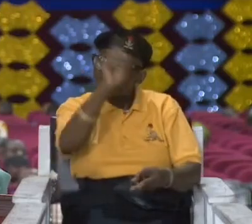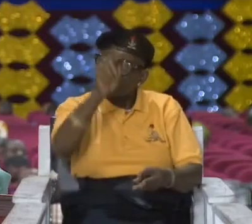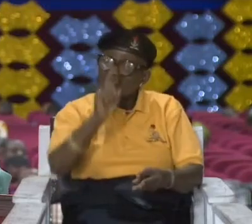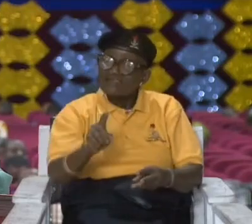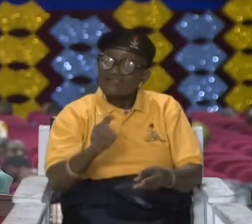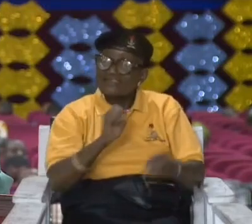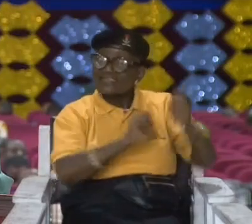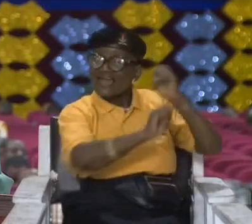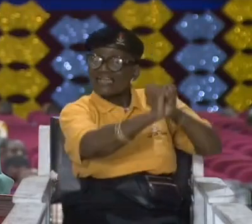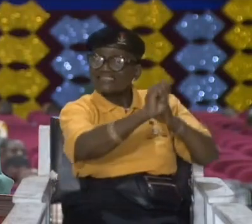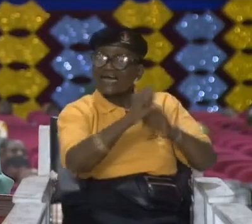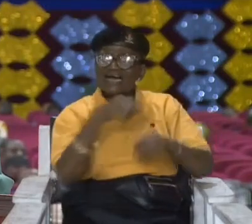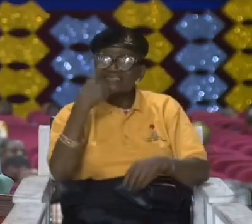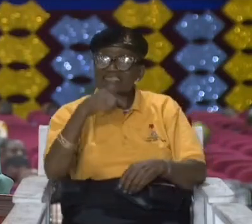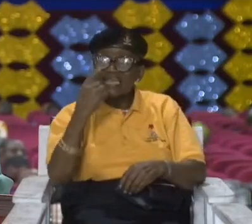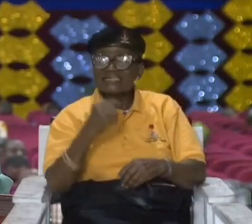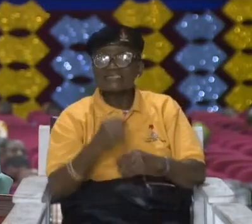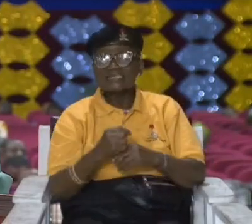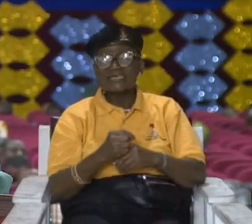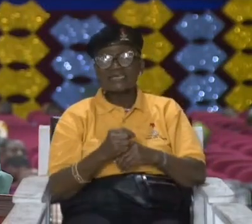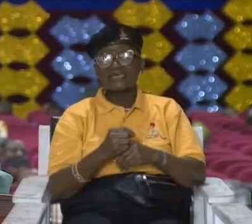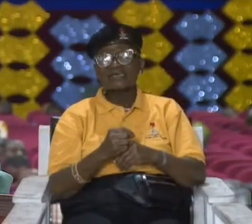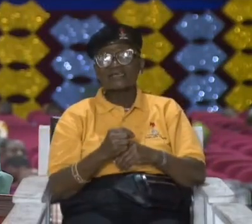Elisha said,